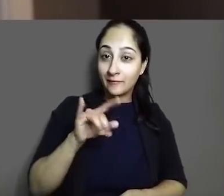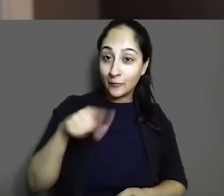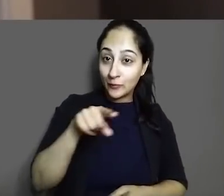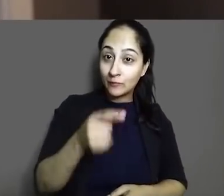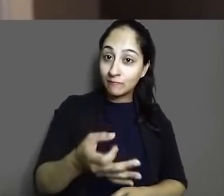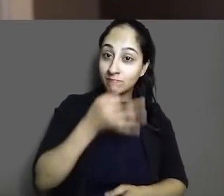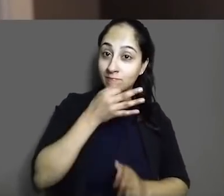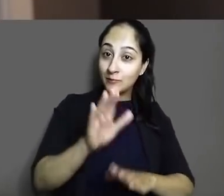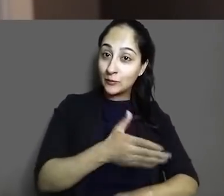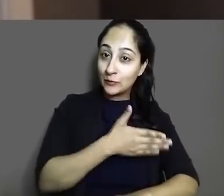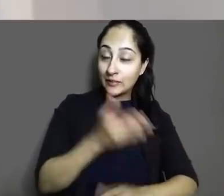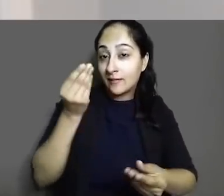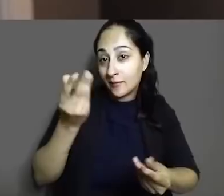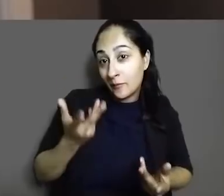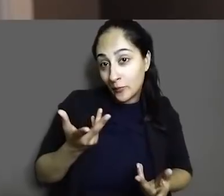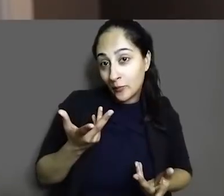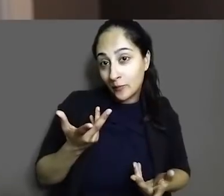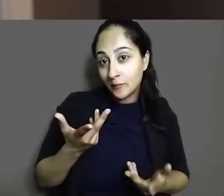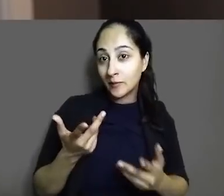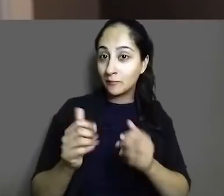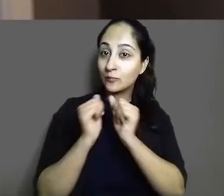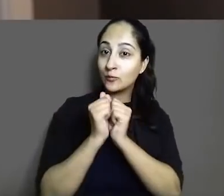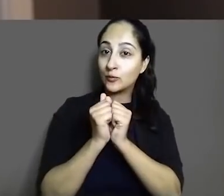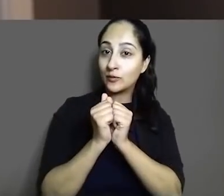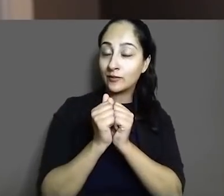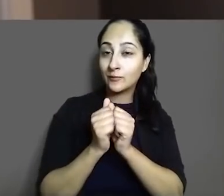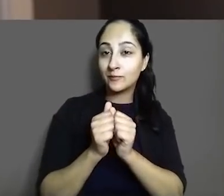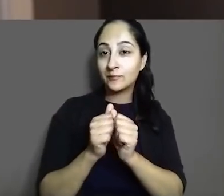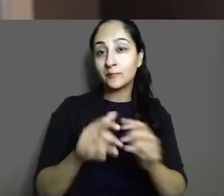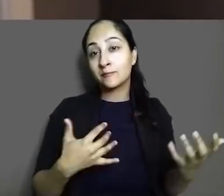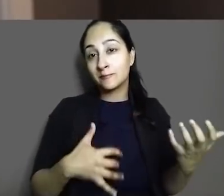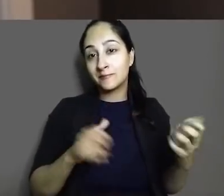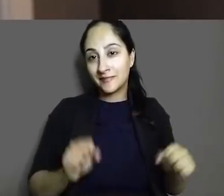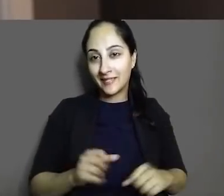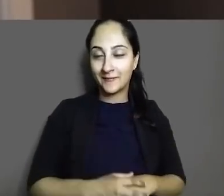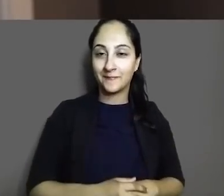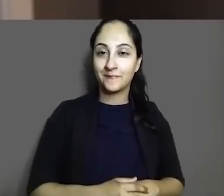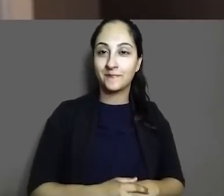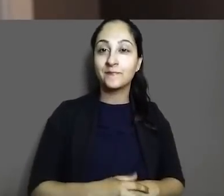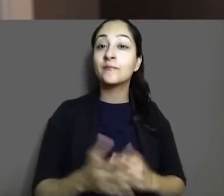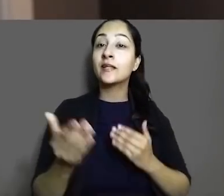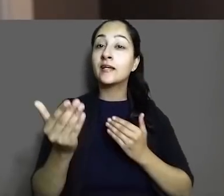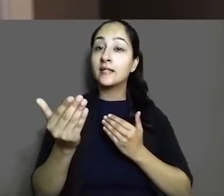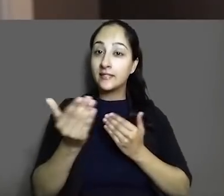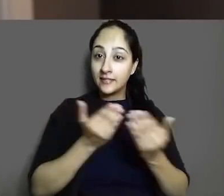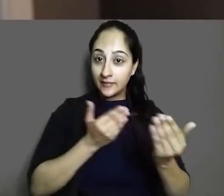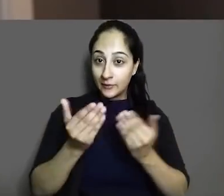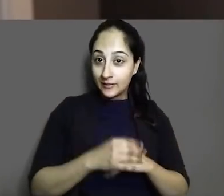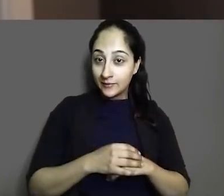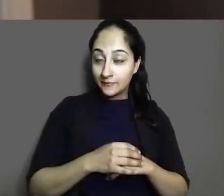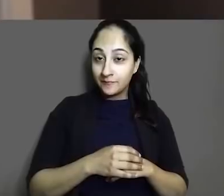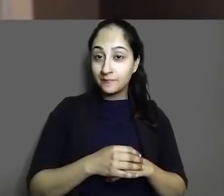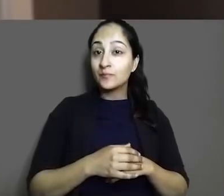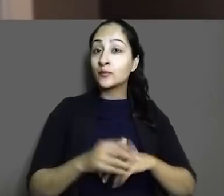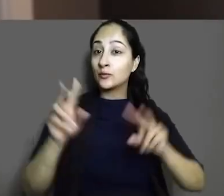Maybe we can jam, virtually, of course. The vaccine and the possibilities beyond the vaccine are very exciting. It's begun